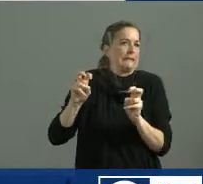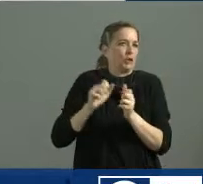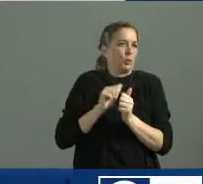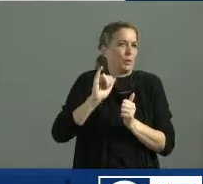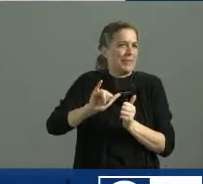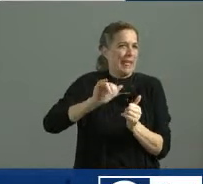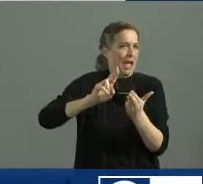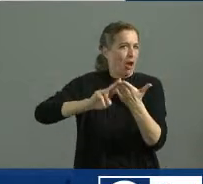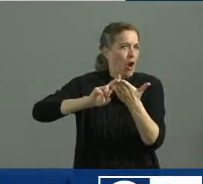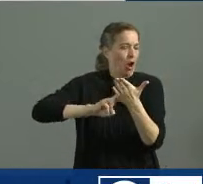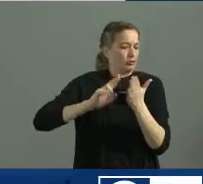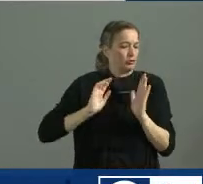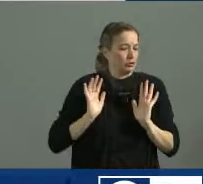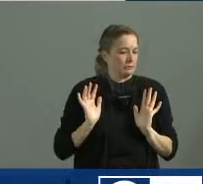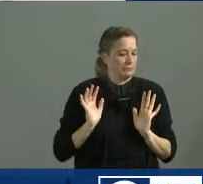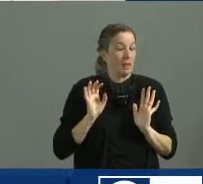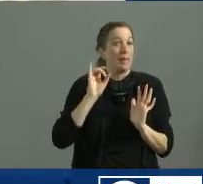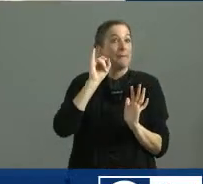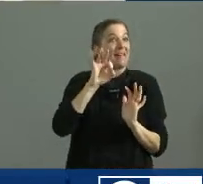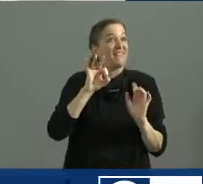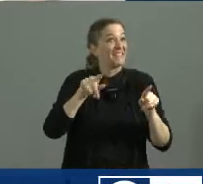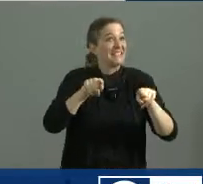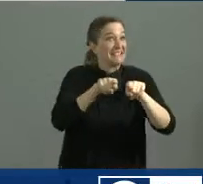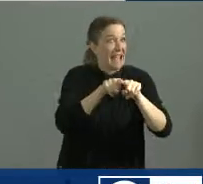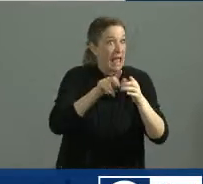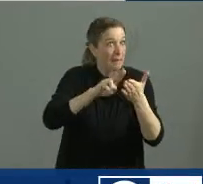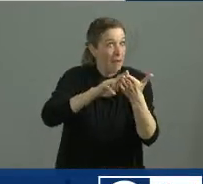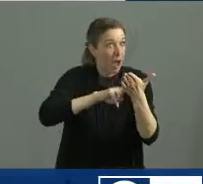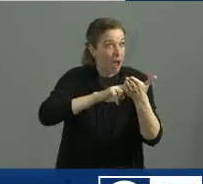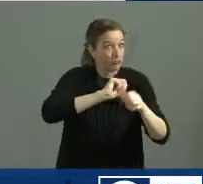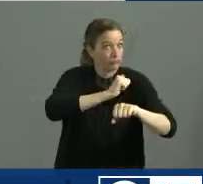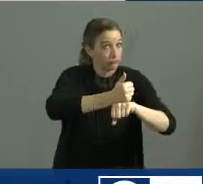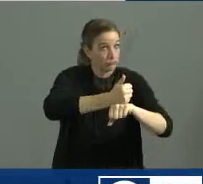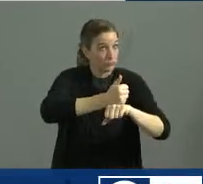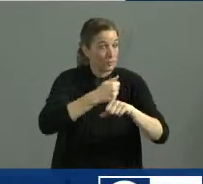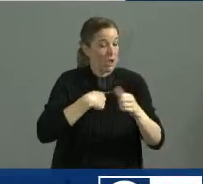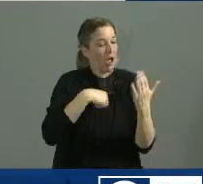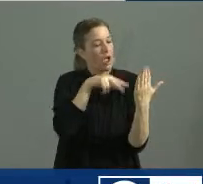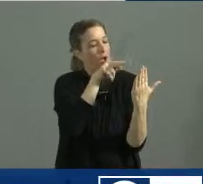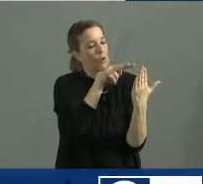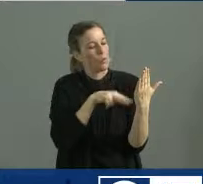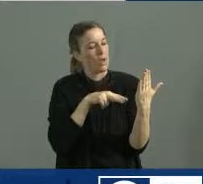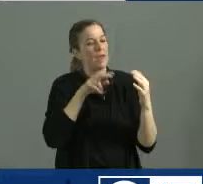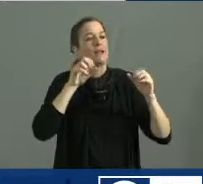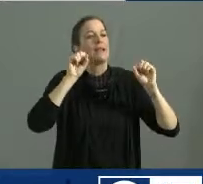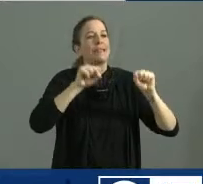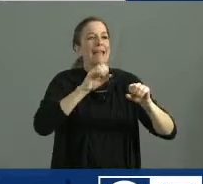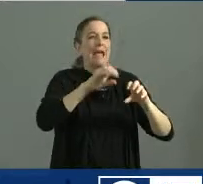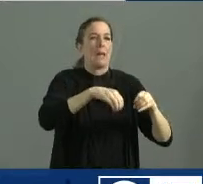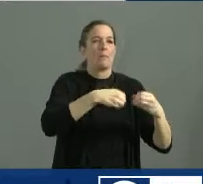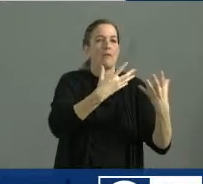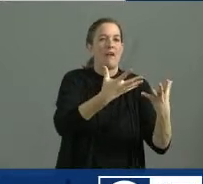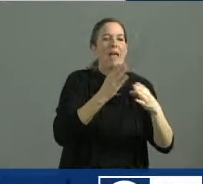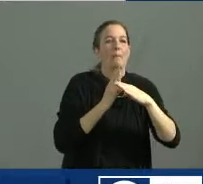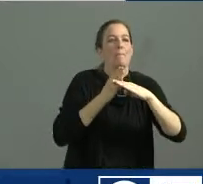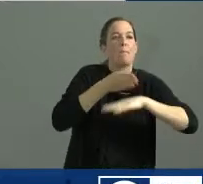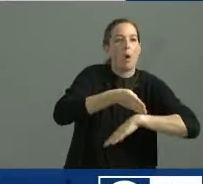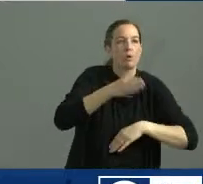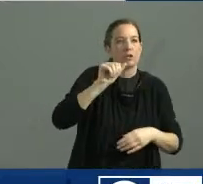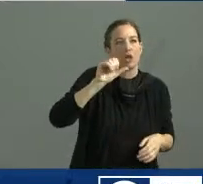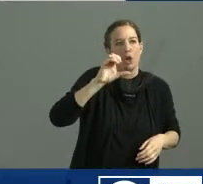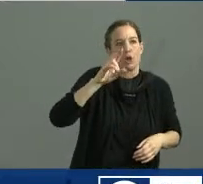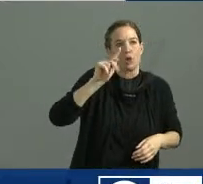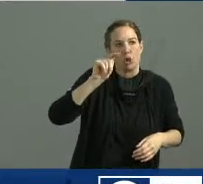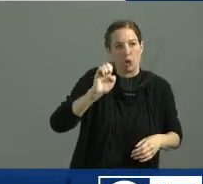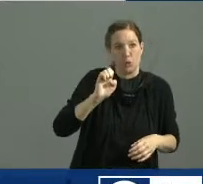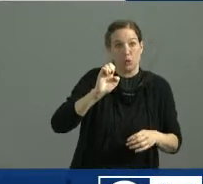still in place, the way I read that contract was that it could either be post-acute care or ICU level care. I know you referred to that.